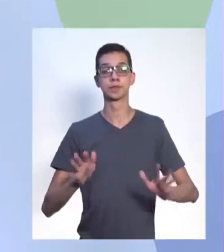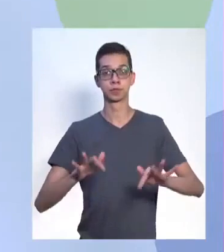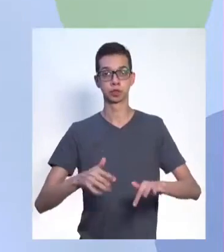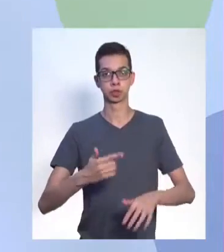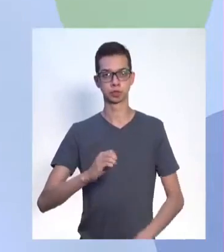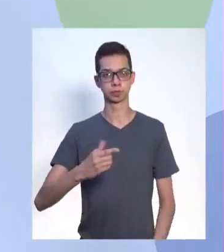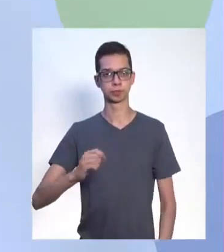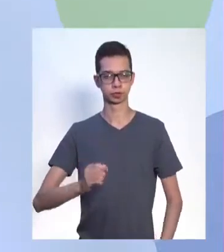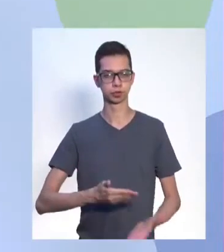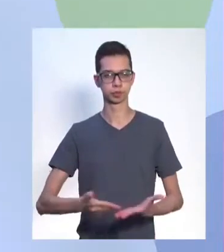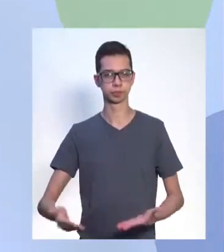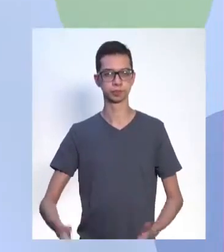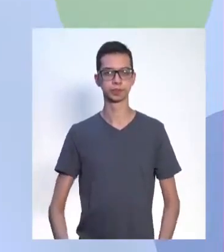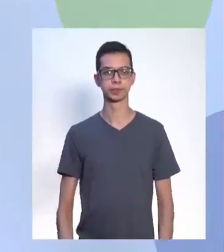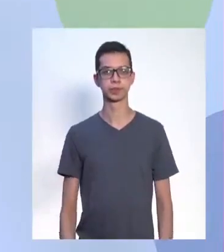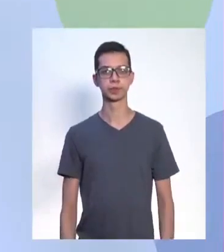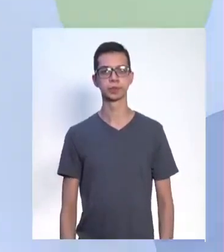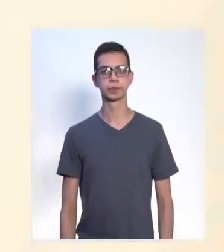2020. Vamos lá?